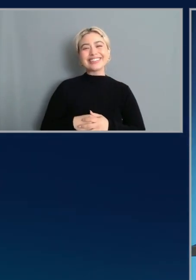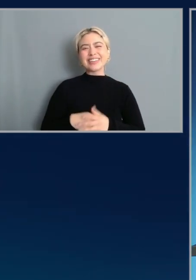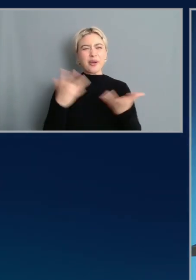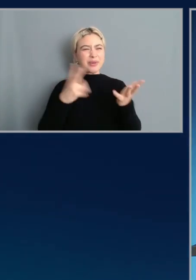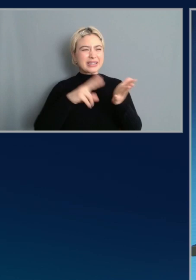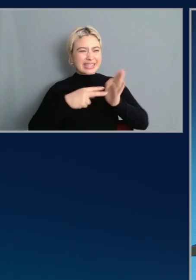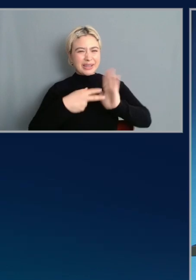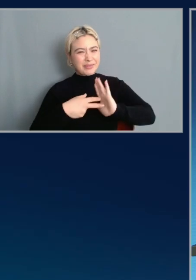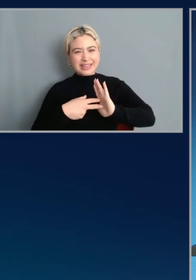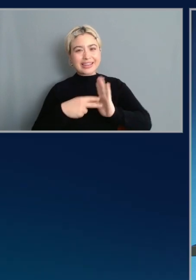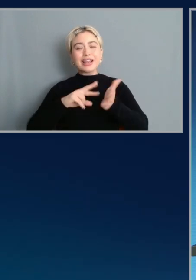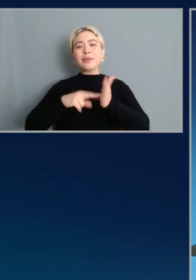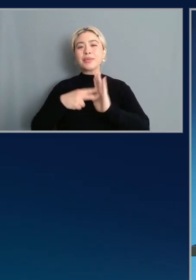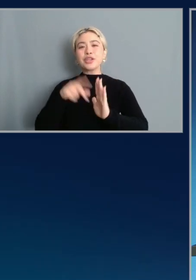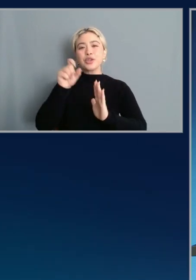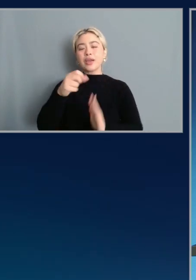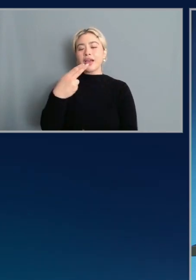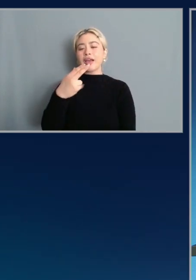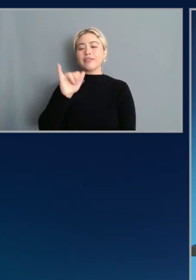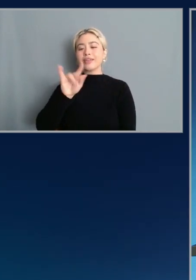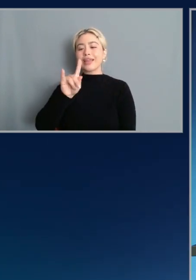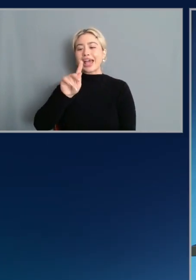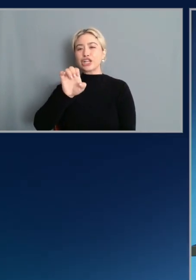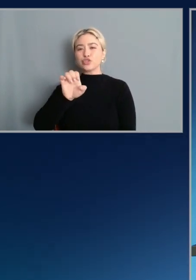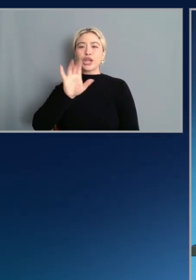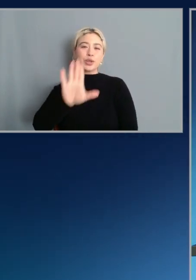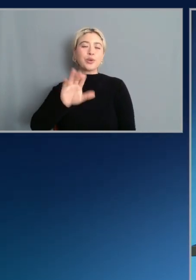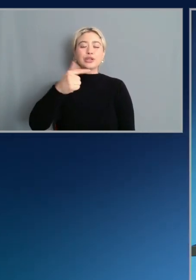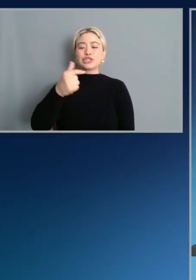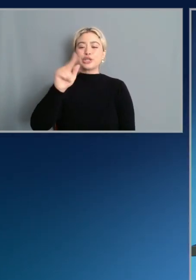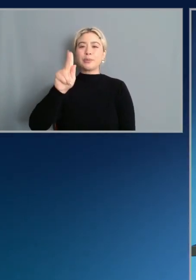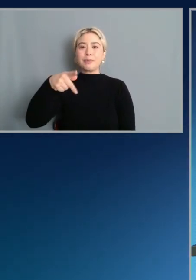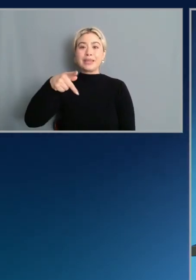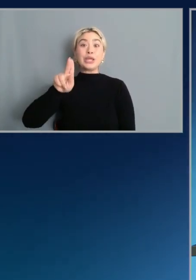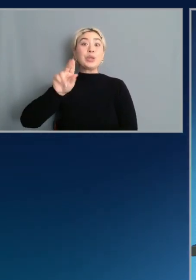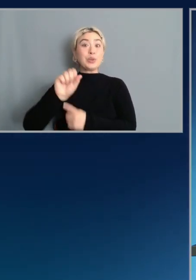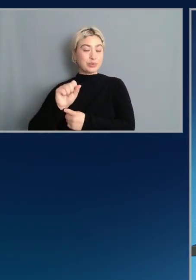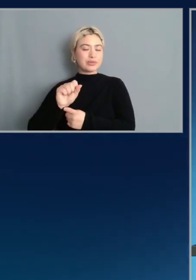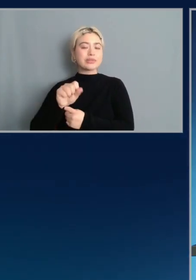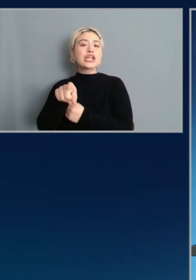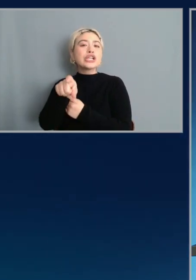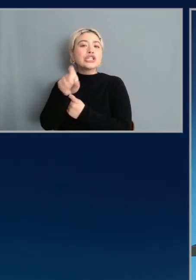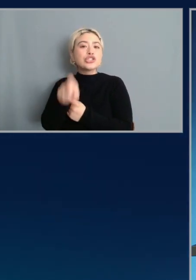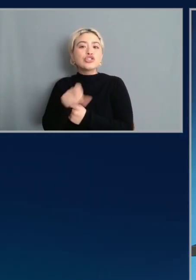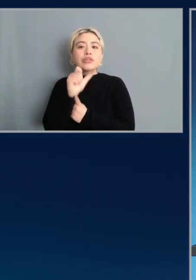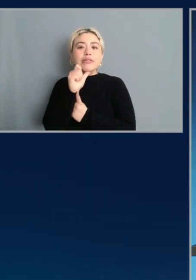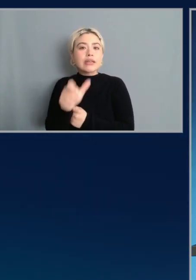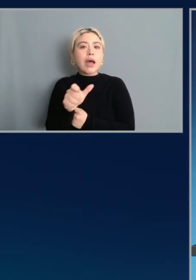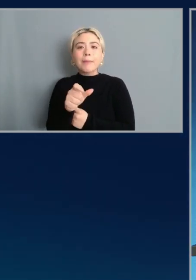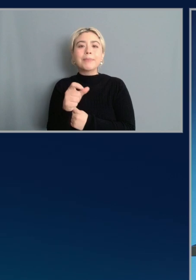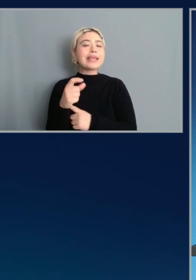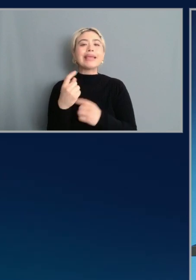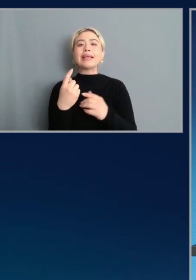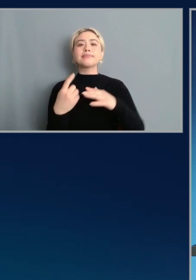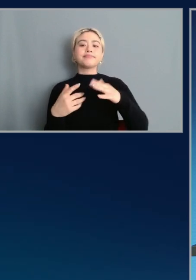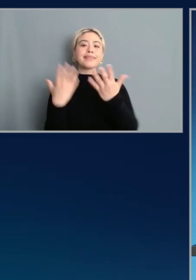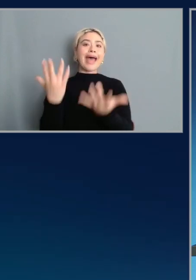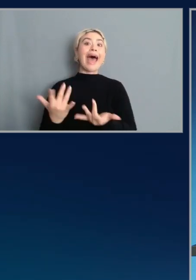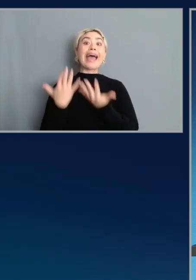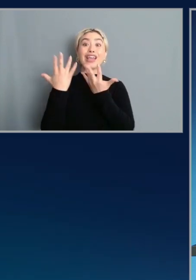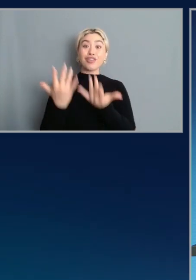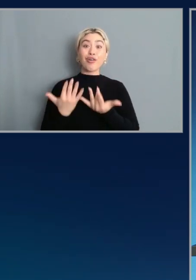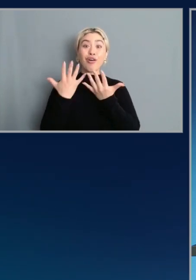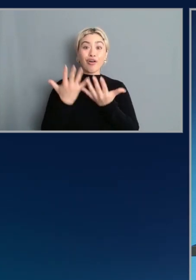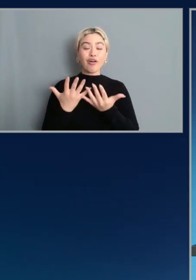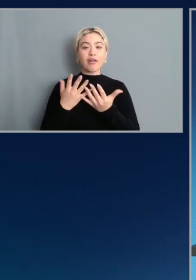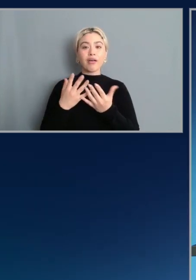It's hydrate. You have to hydrate your GPUs. The thing is, your GPUs should not be idle. The thing is, pass as much